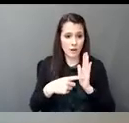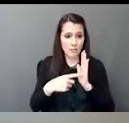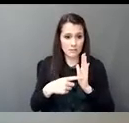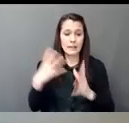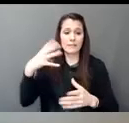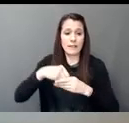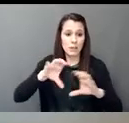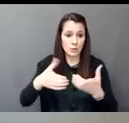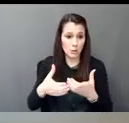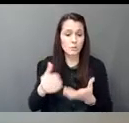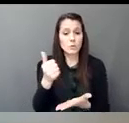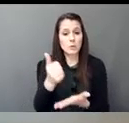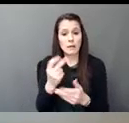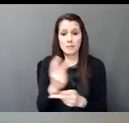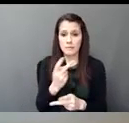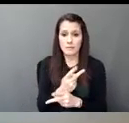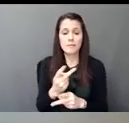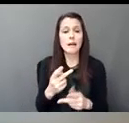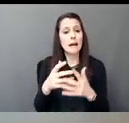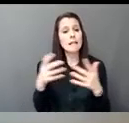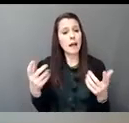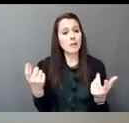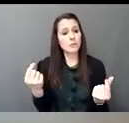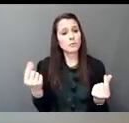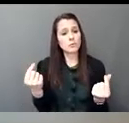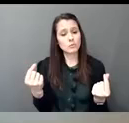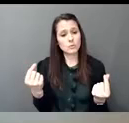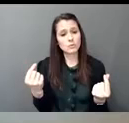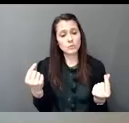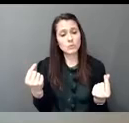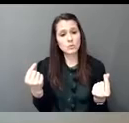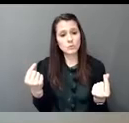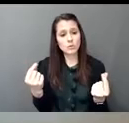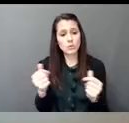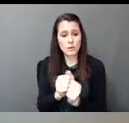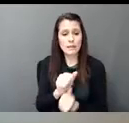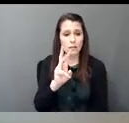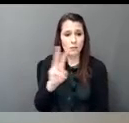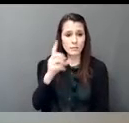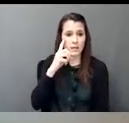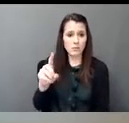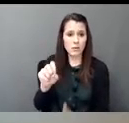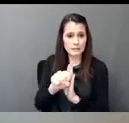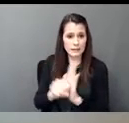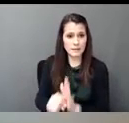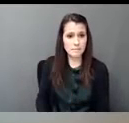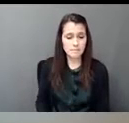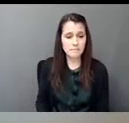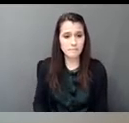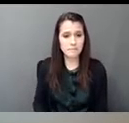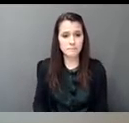us determine a lot of what we do on the websites for the state of Michigan.